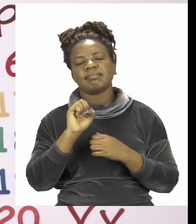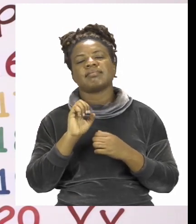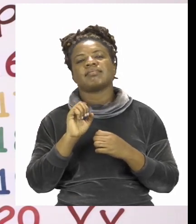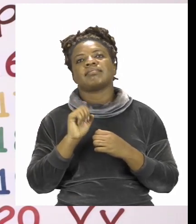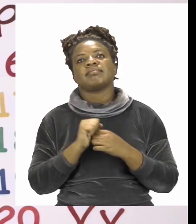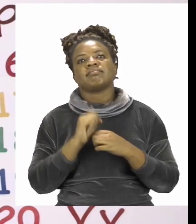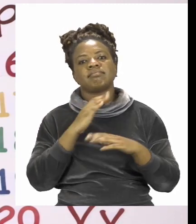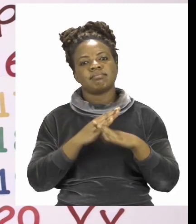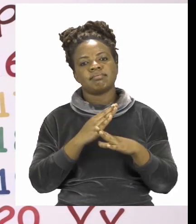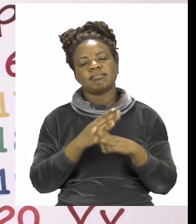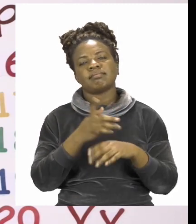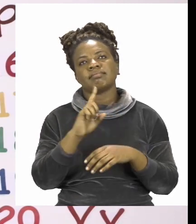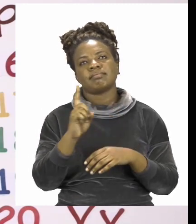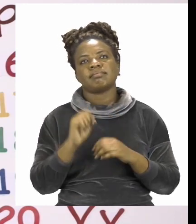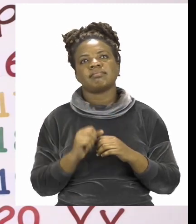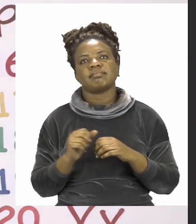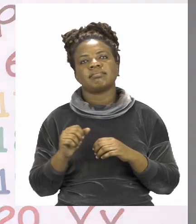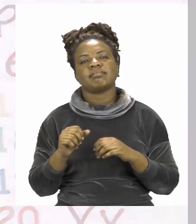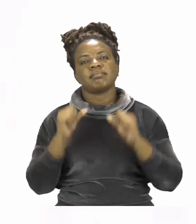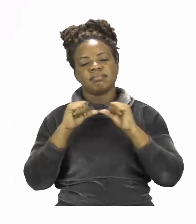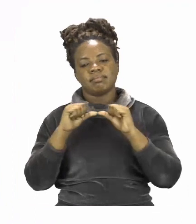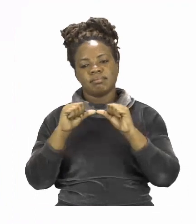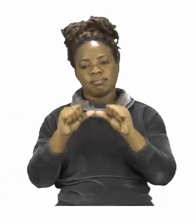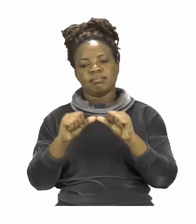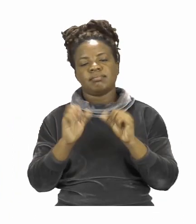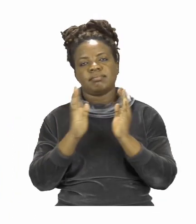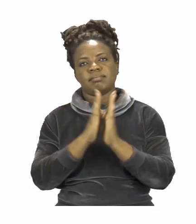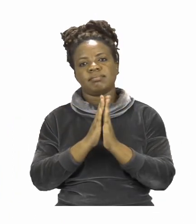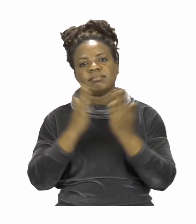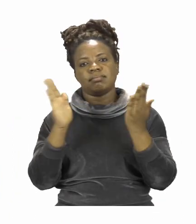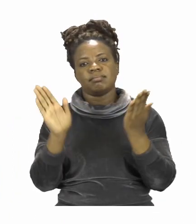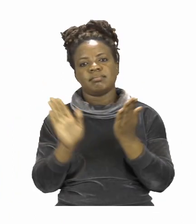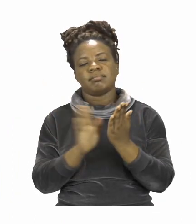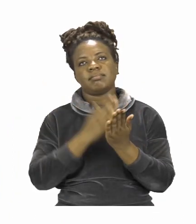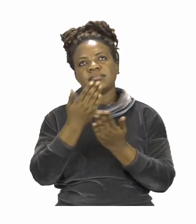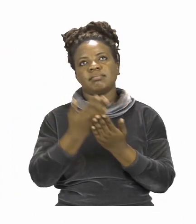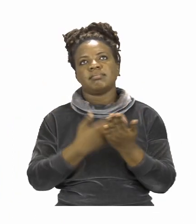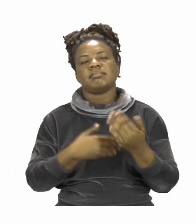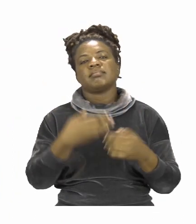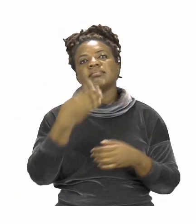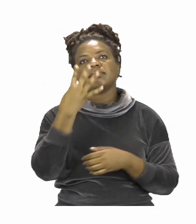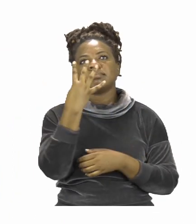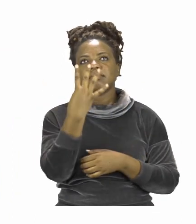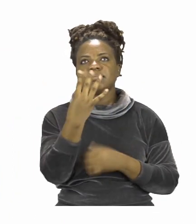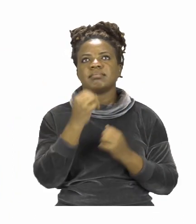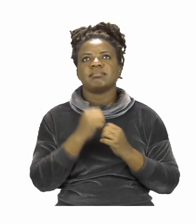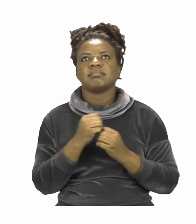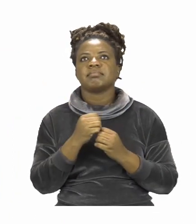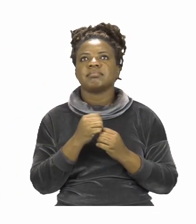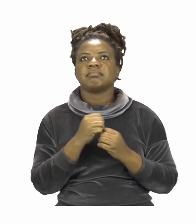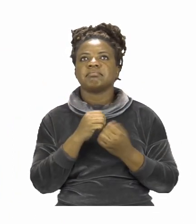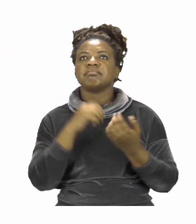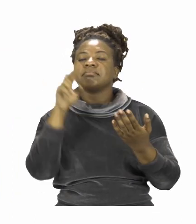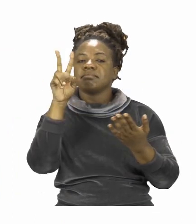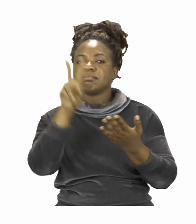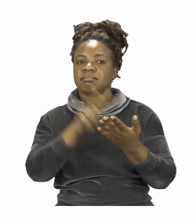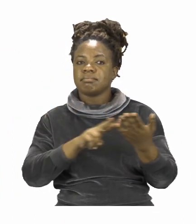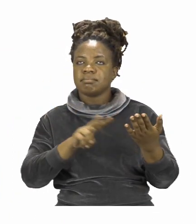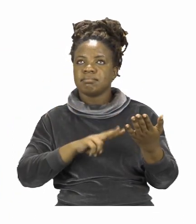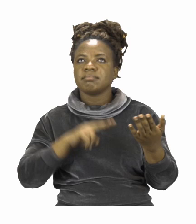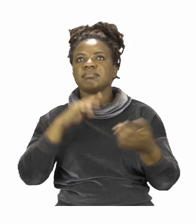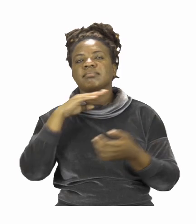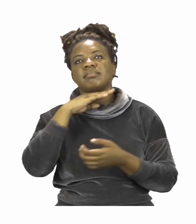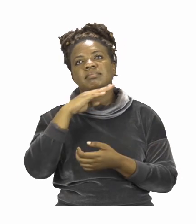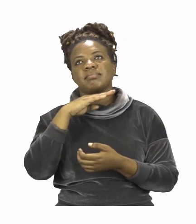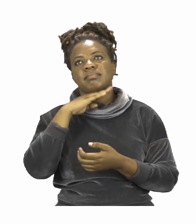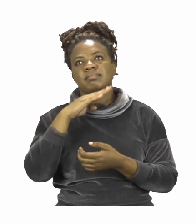look now at page 4. On page 4, we have a reading comprehension. And